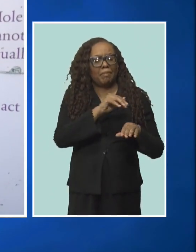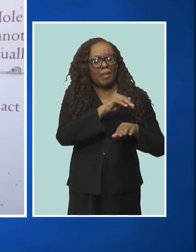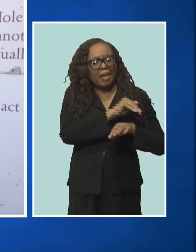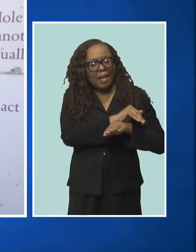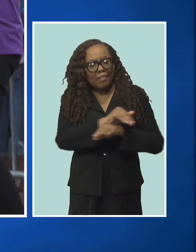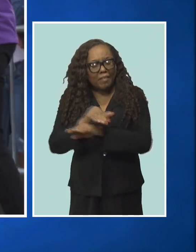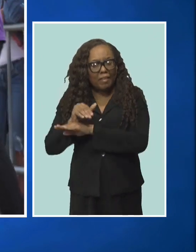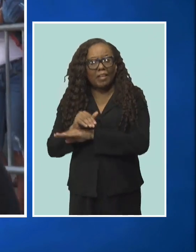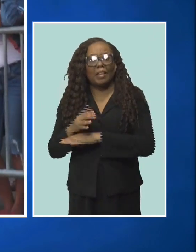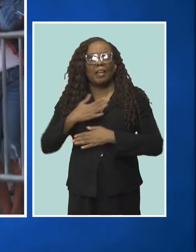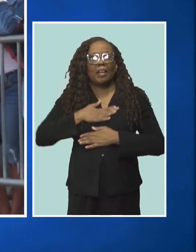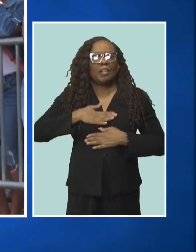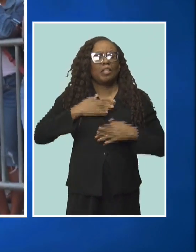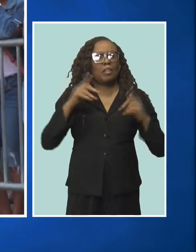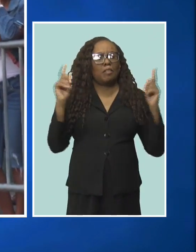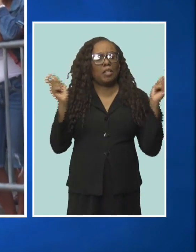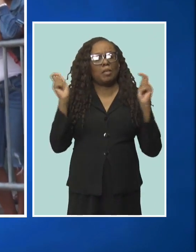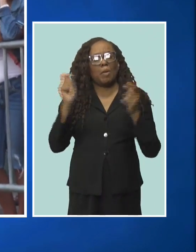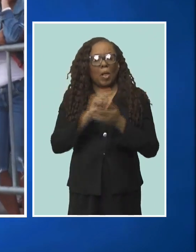throughout